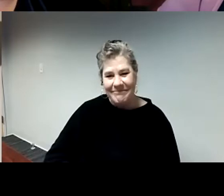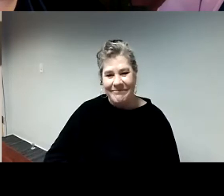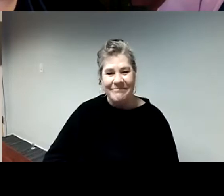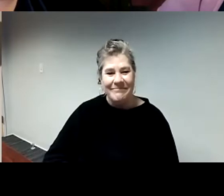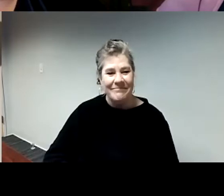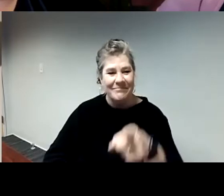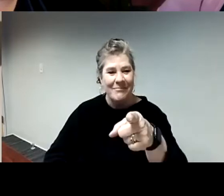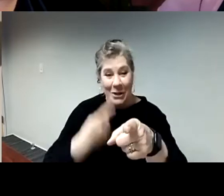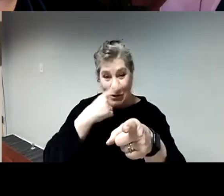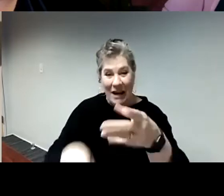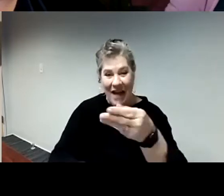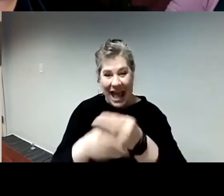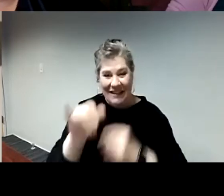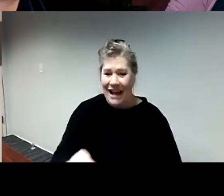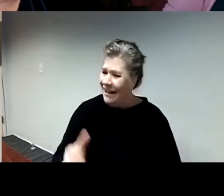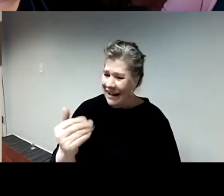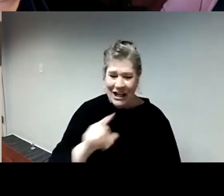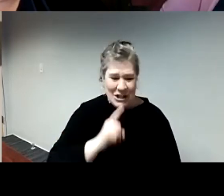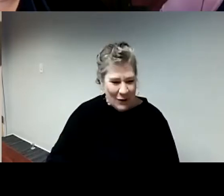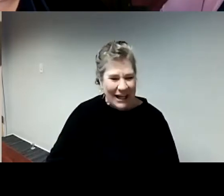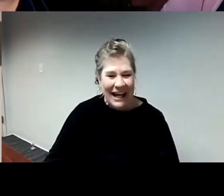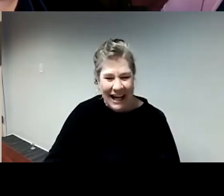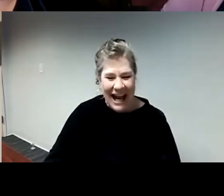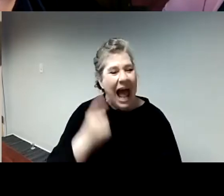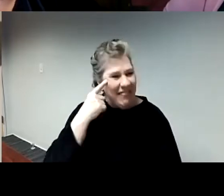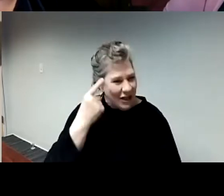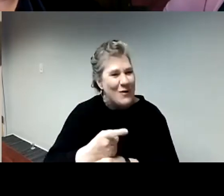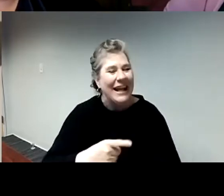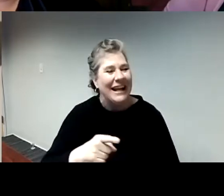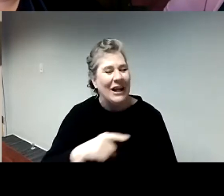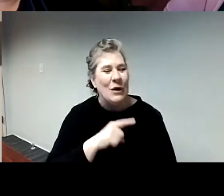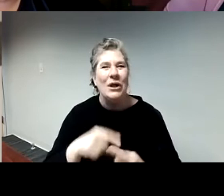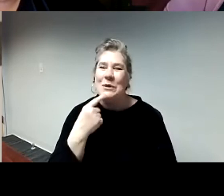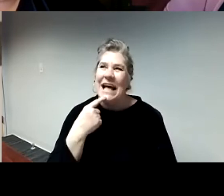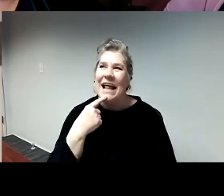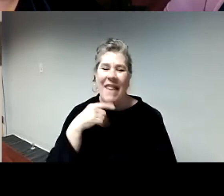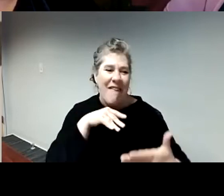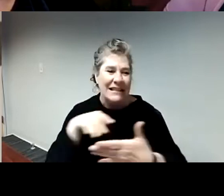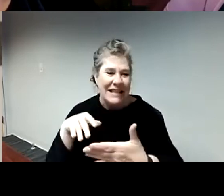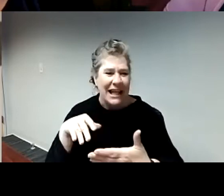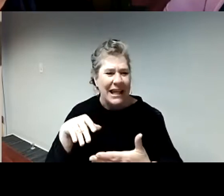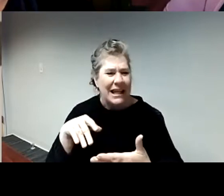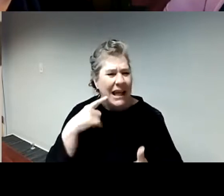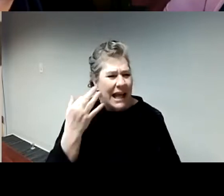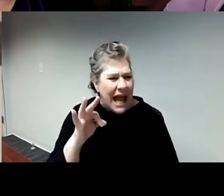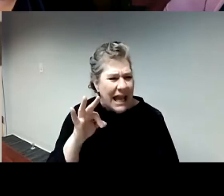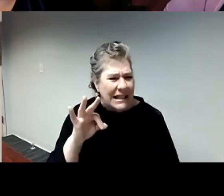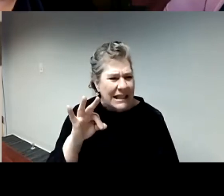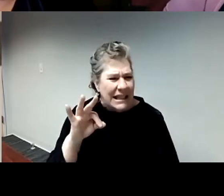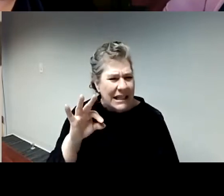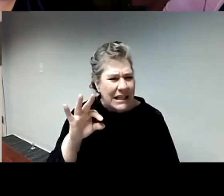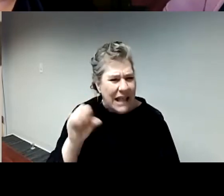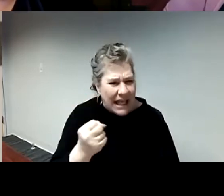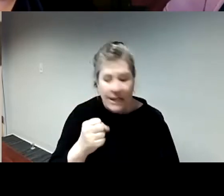Can I add to that? It's super interesting. So I think, I forget when you said that study was from. So did you say it was from the 90s? Is that right? It